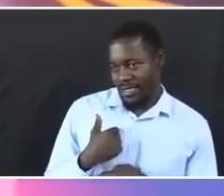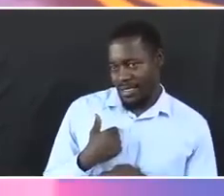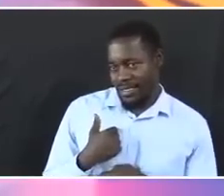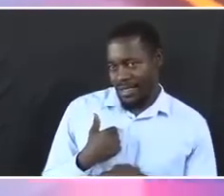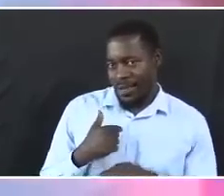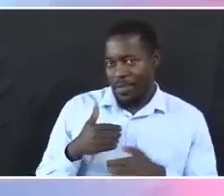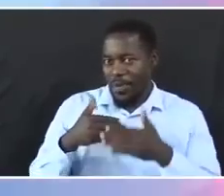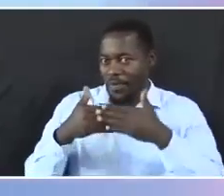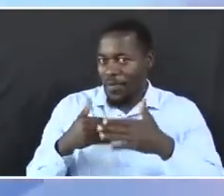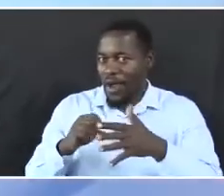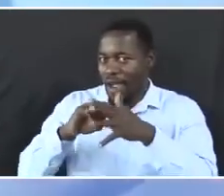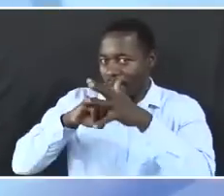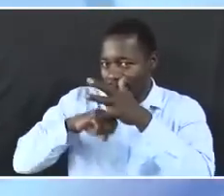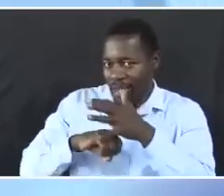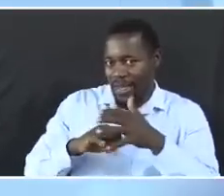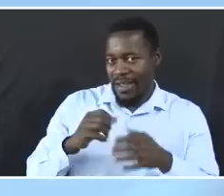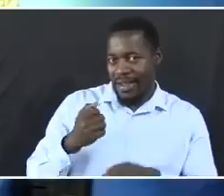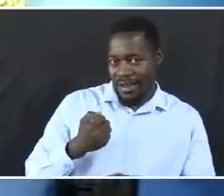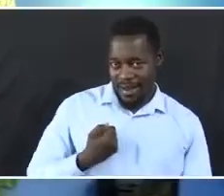home.